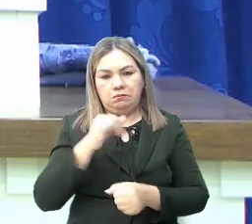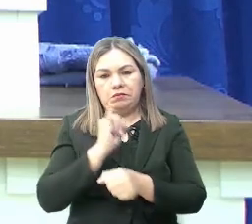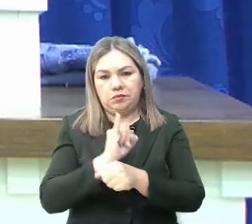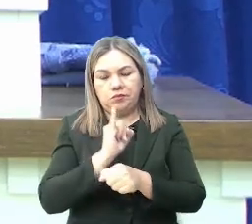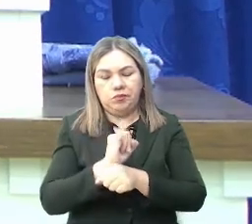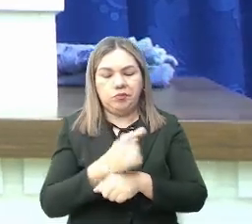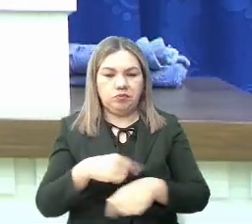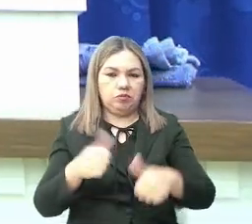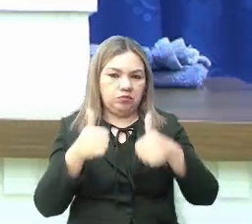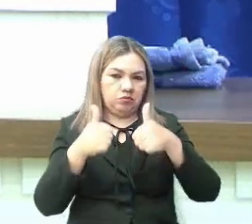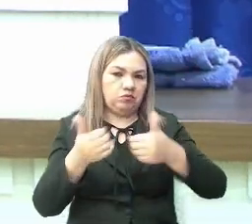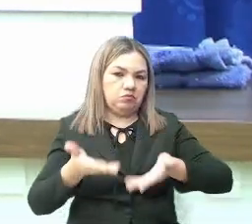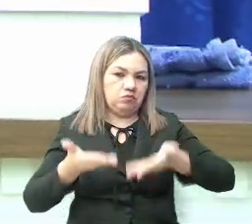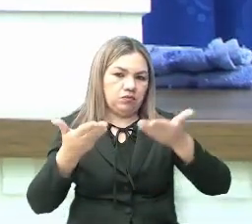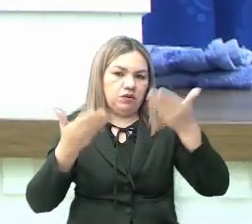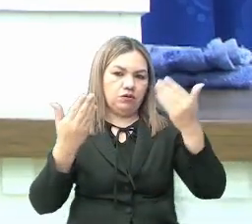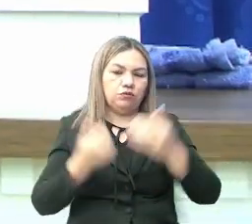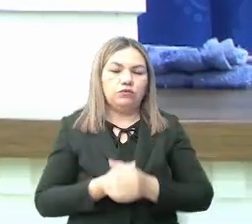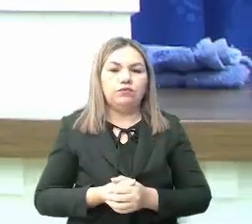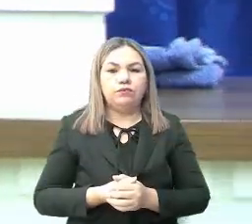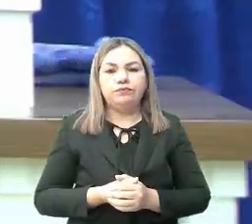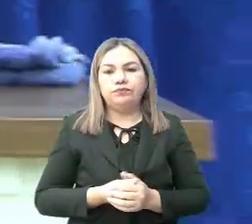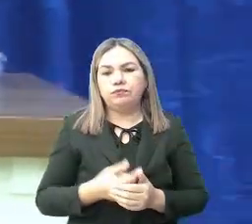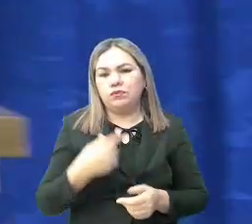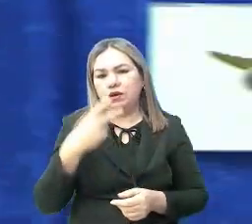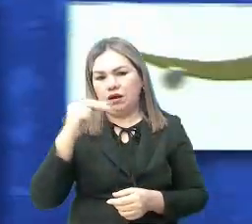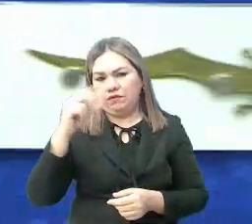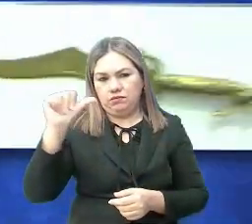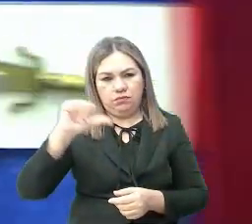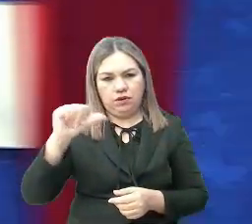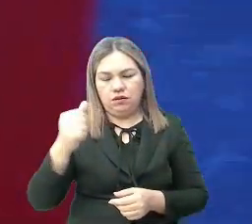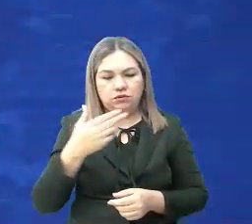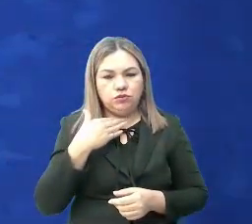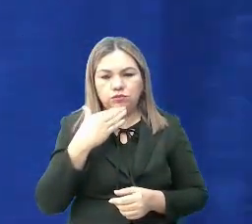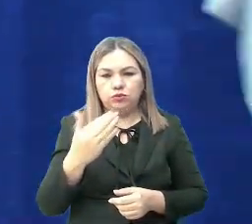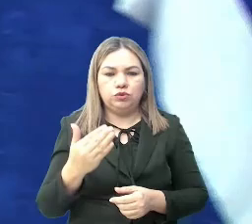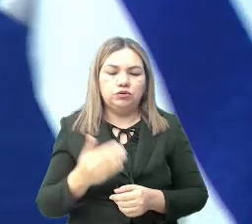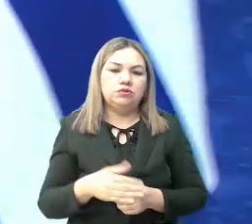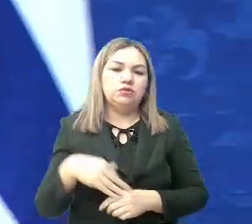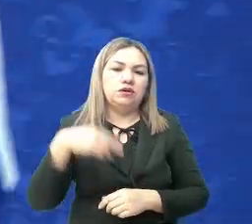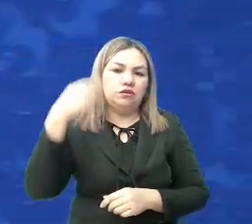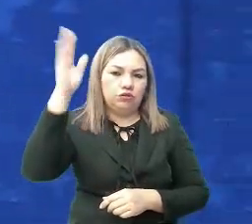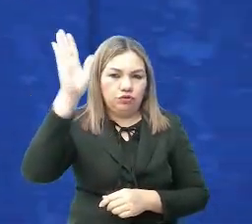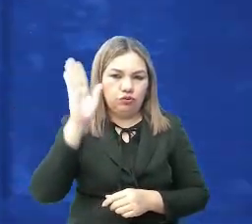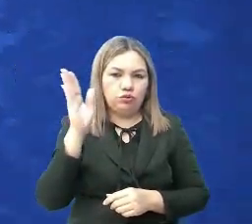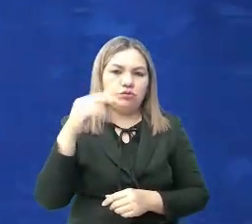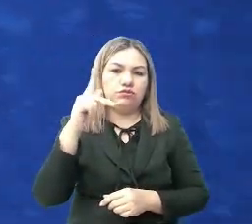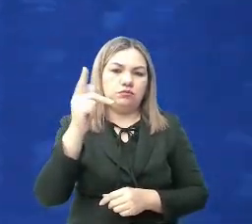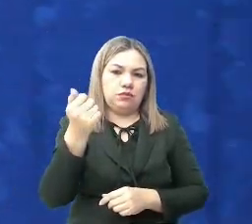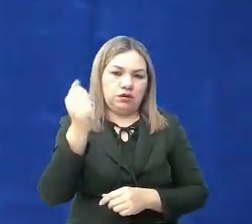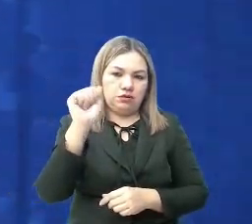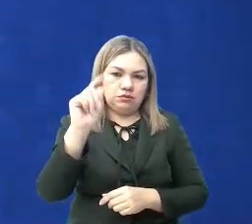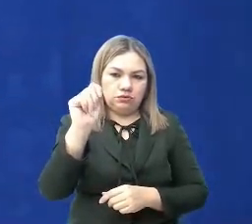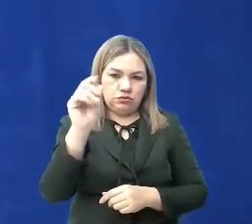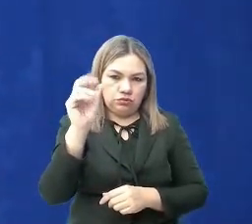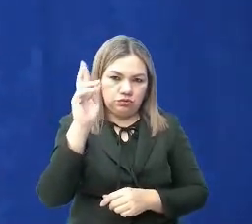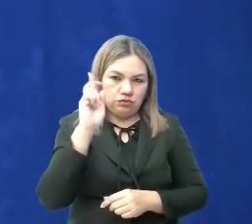while I have life, this institution is going to have life. While he's the pastor here,